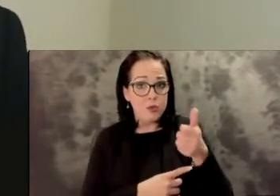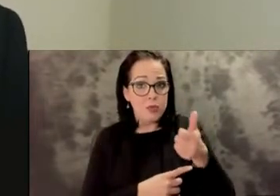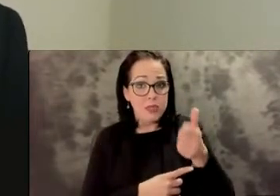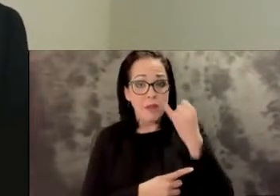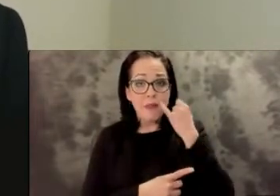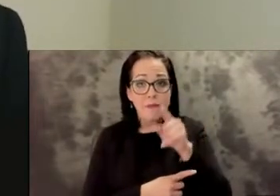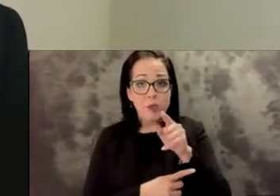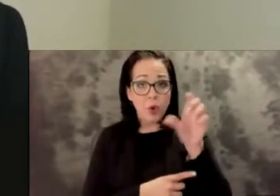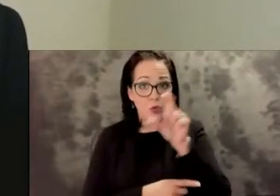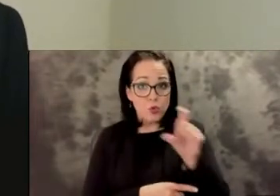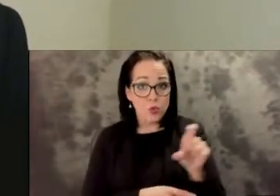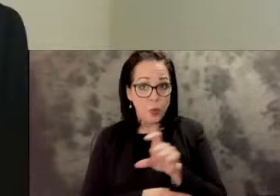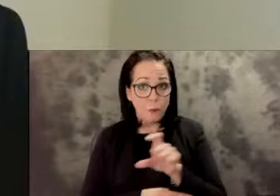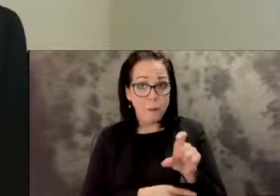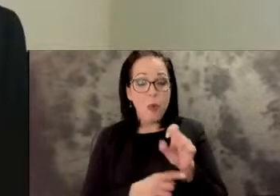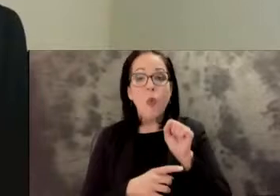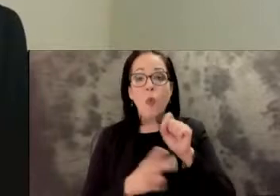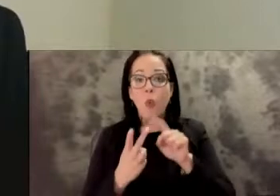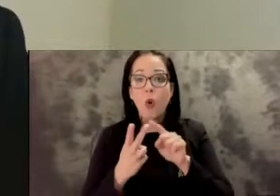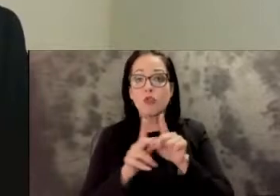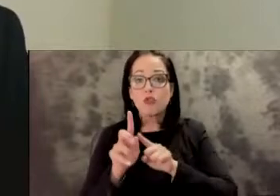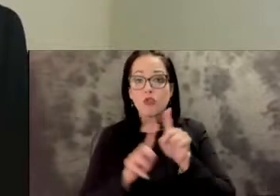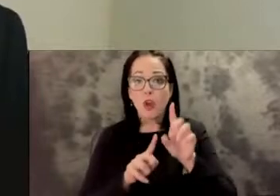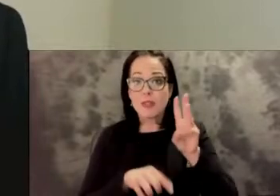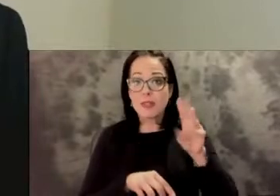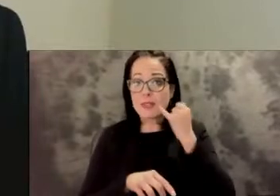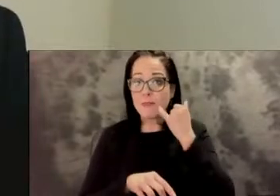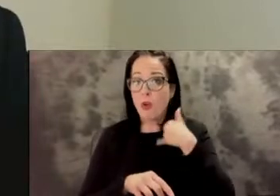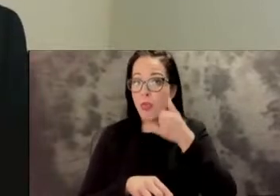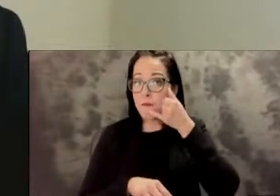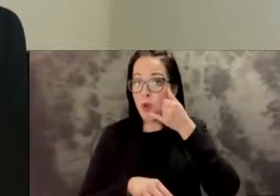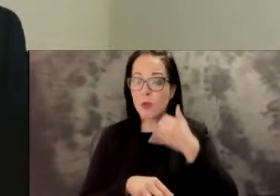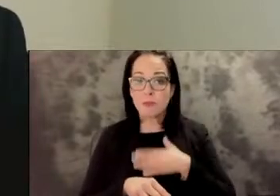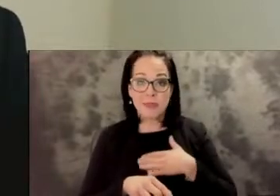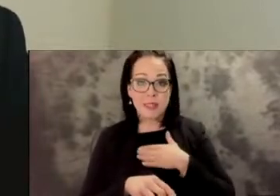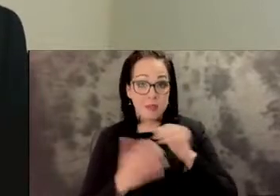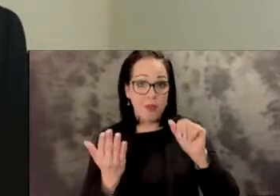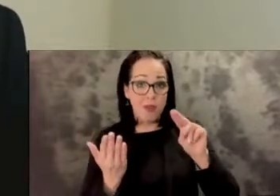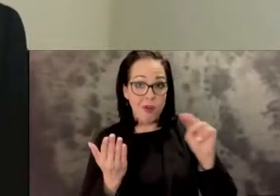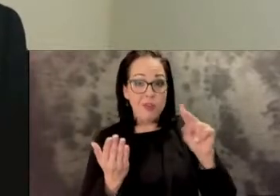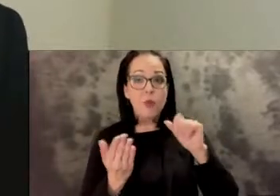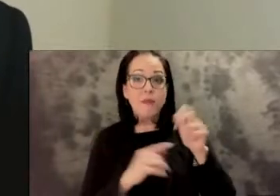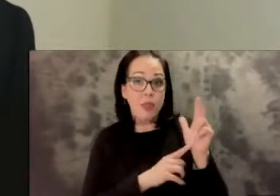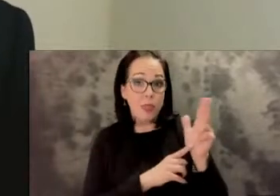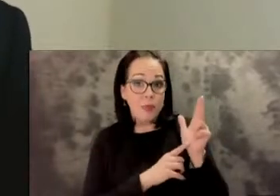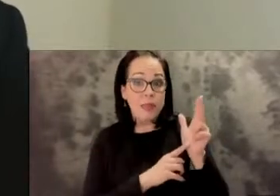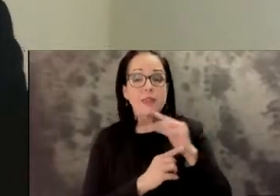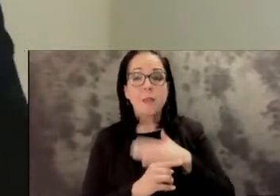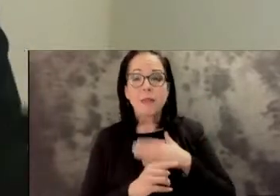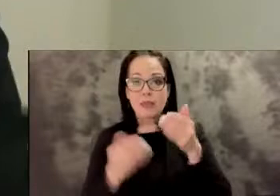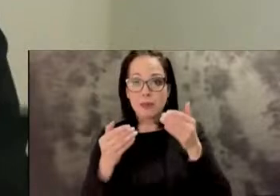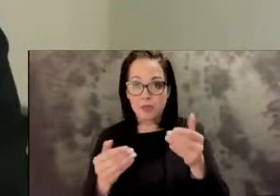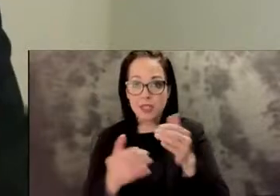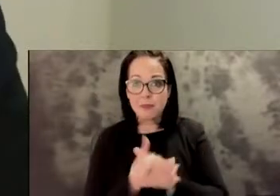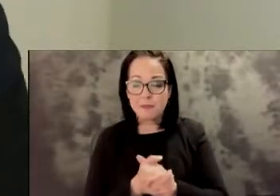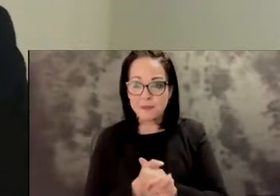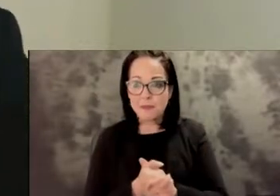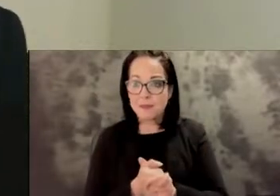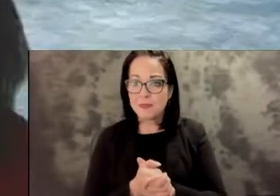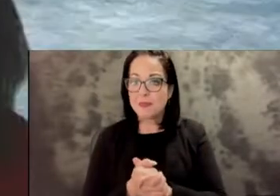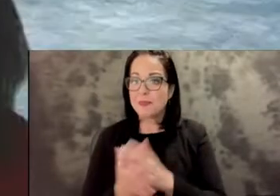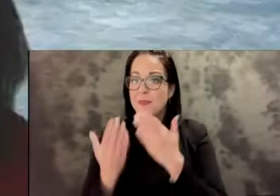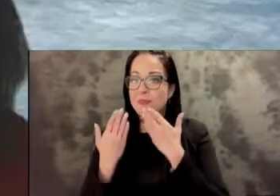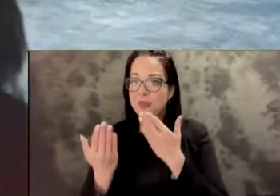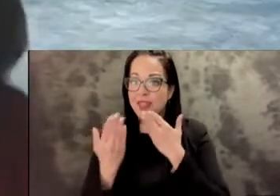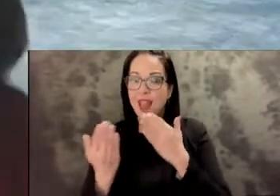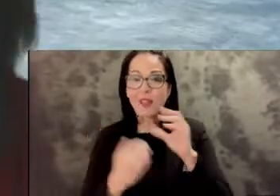on Zoom, or star 6 if you're on the phone. Ms. An, you have 3 minutes, and please proceed. Thank you